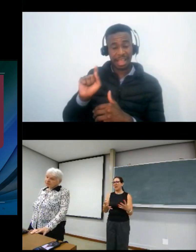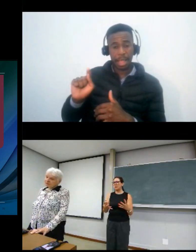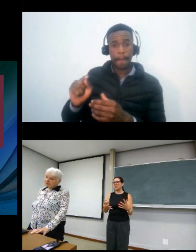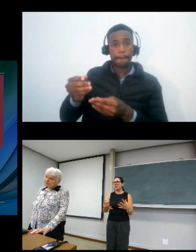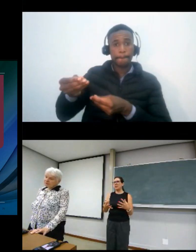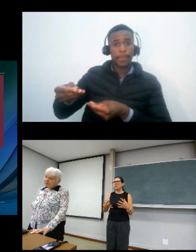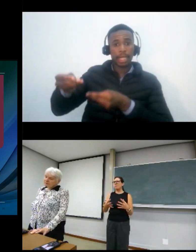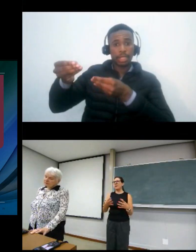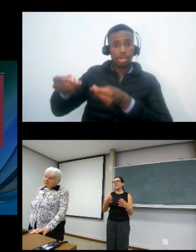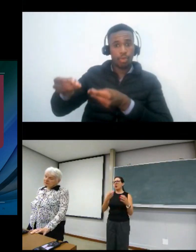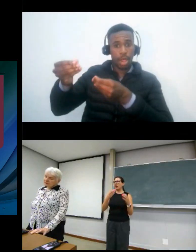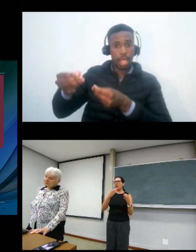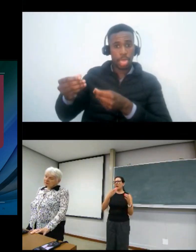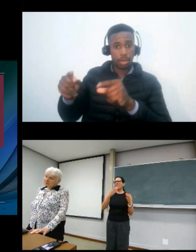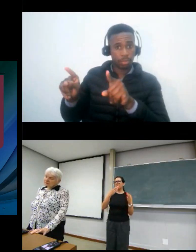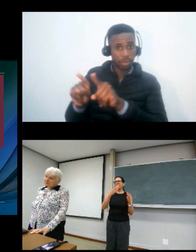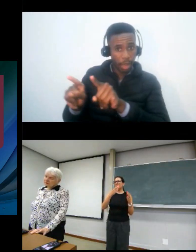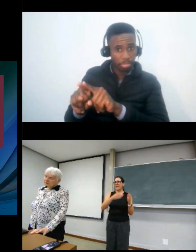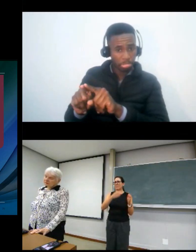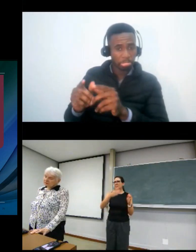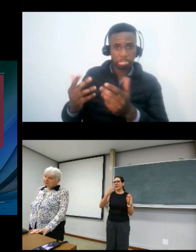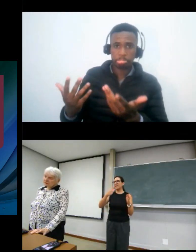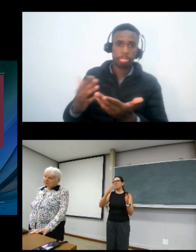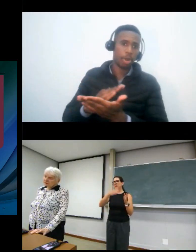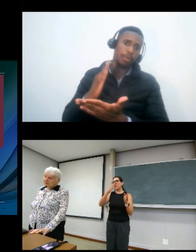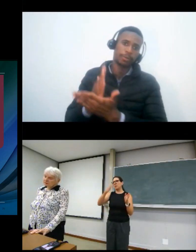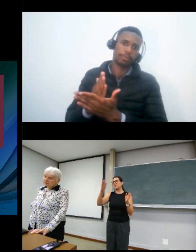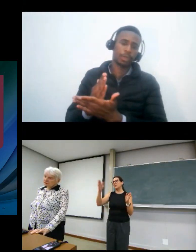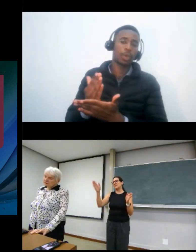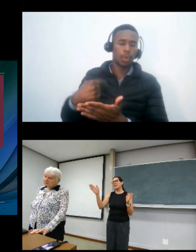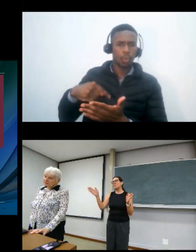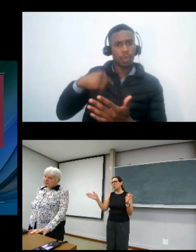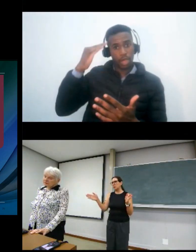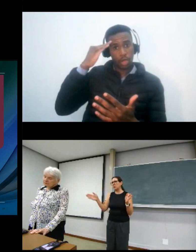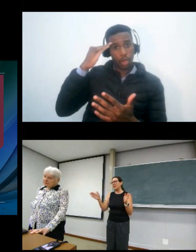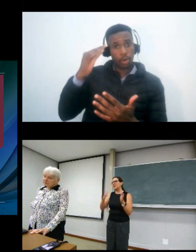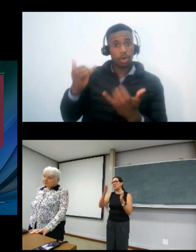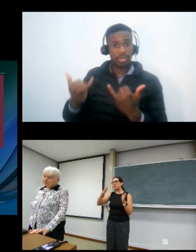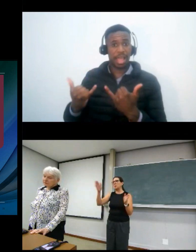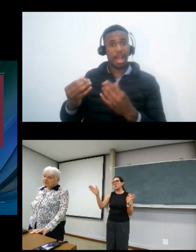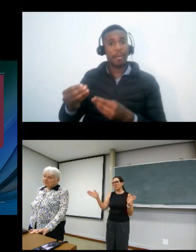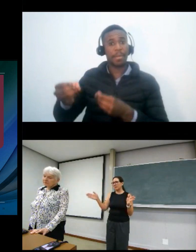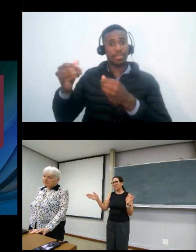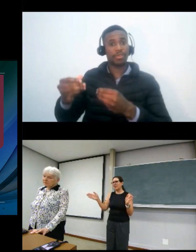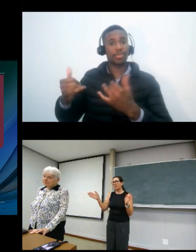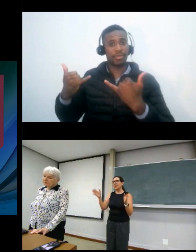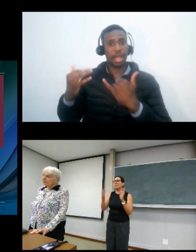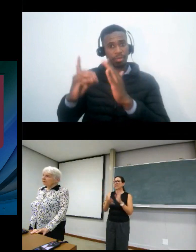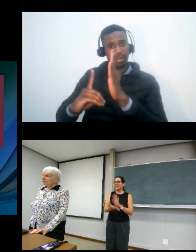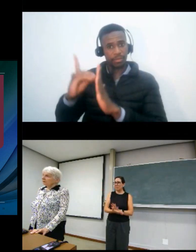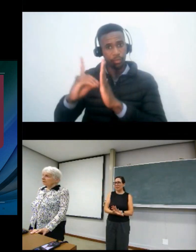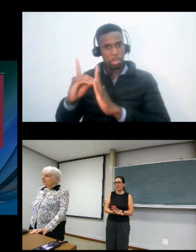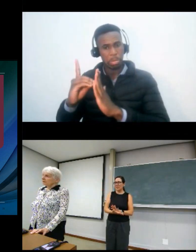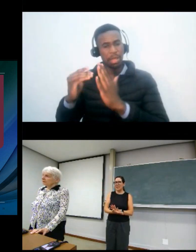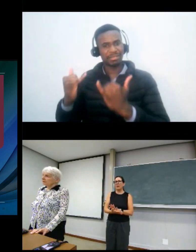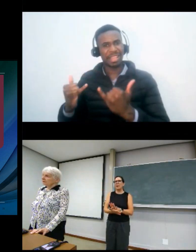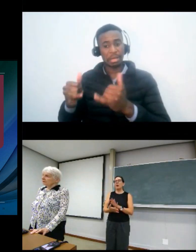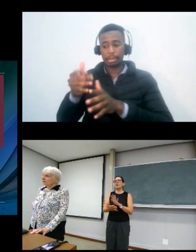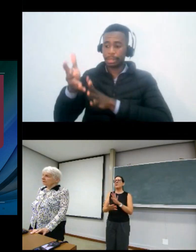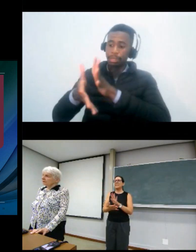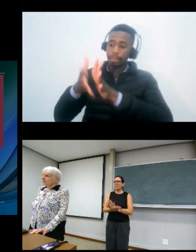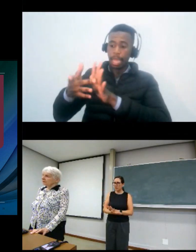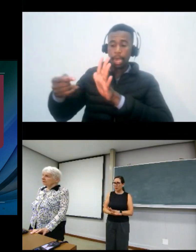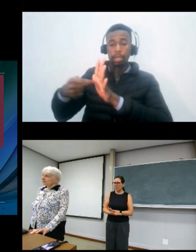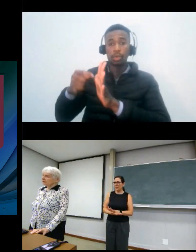are being developed, but are the same signs being used in the same school, in the schools? In the material the